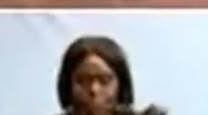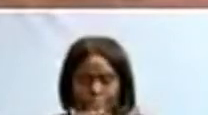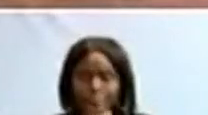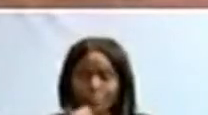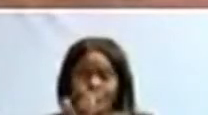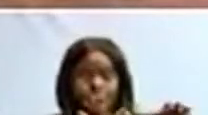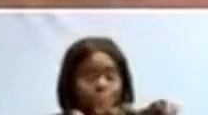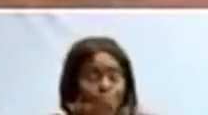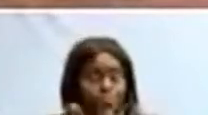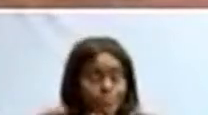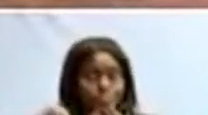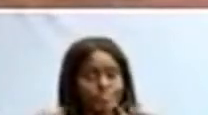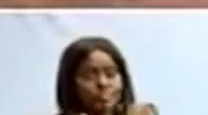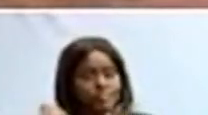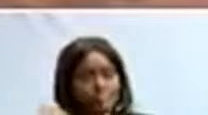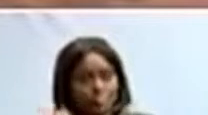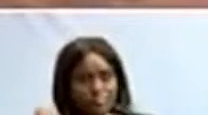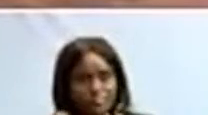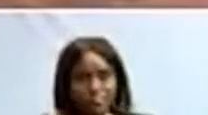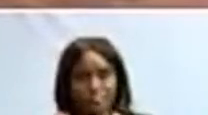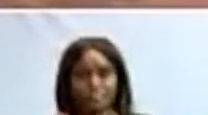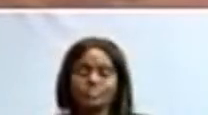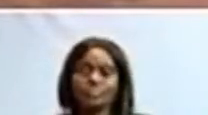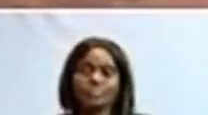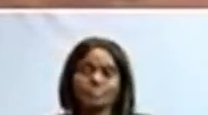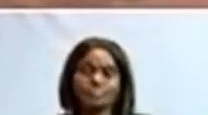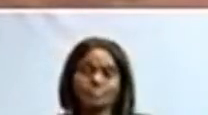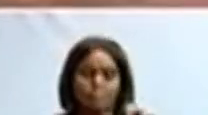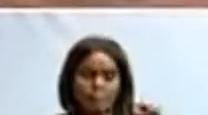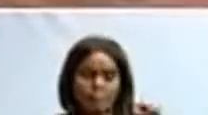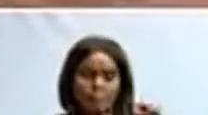unserviceable motor vehicles.